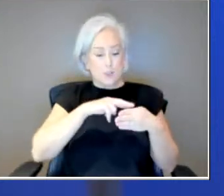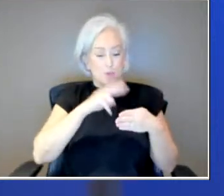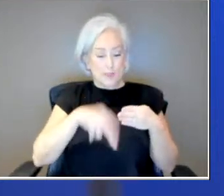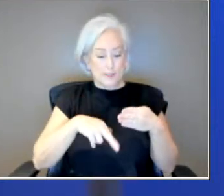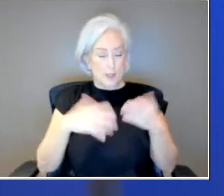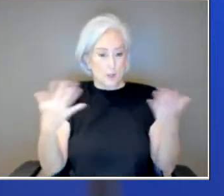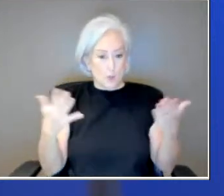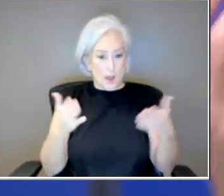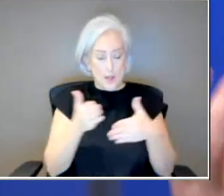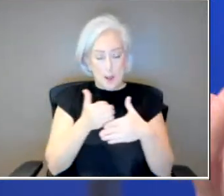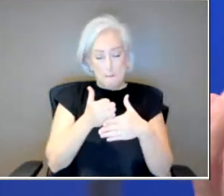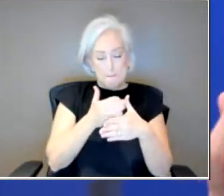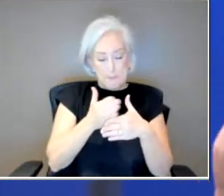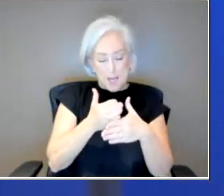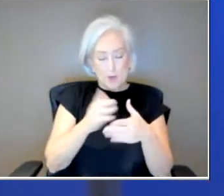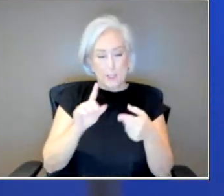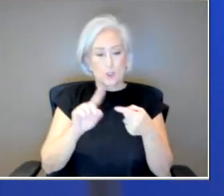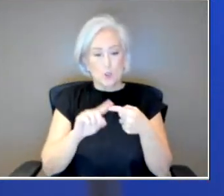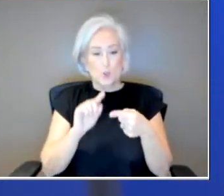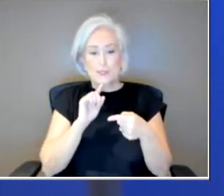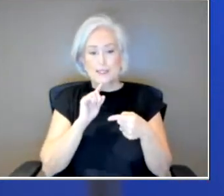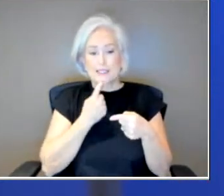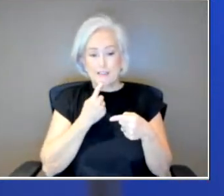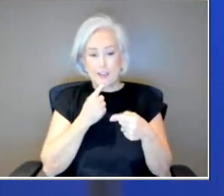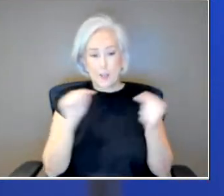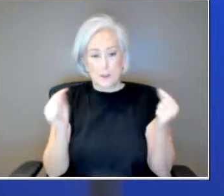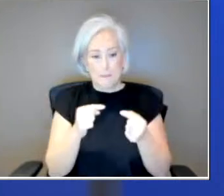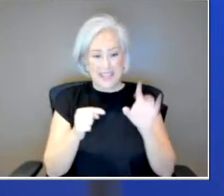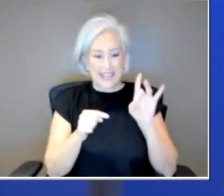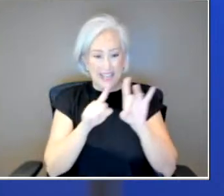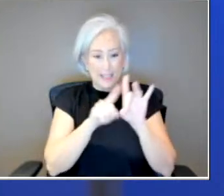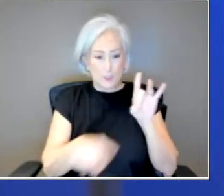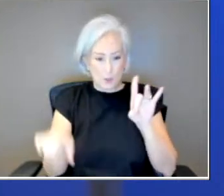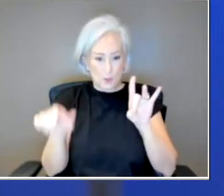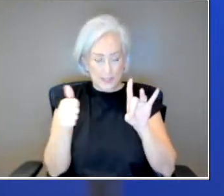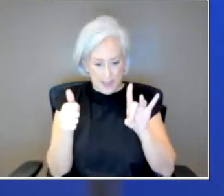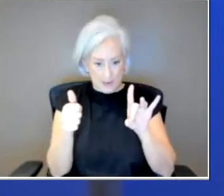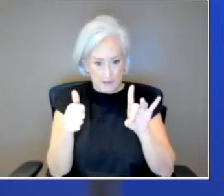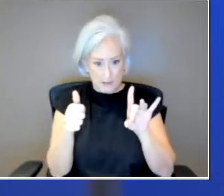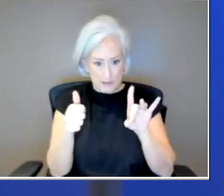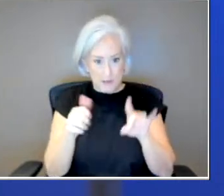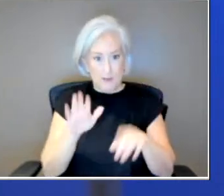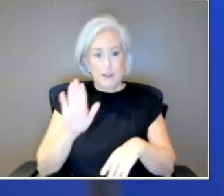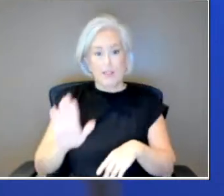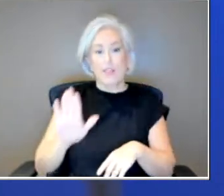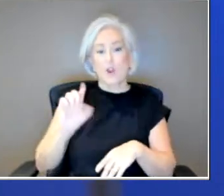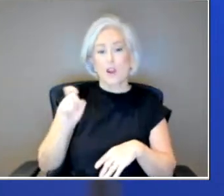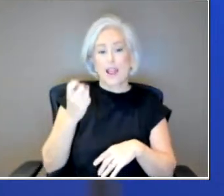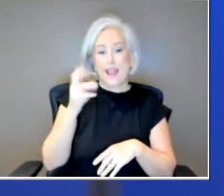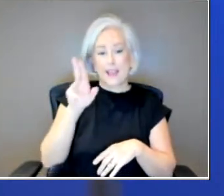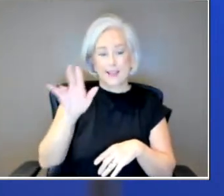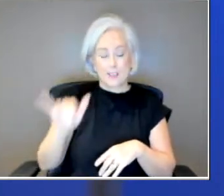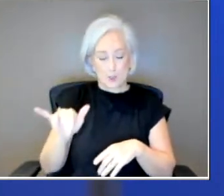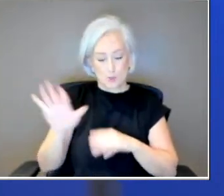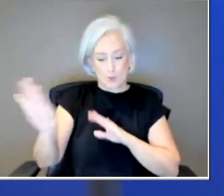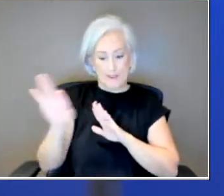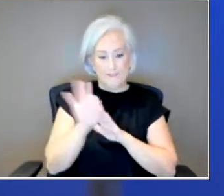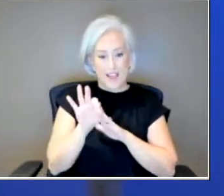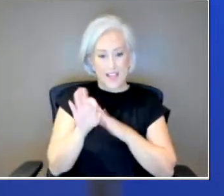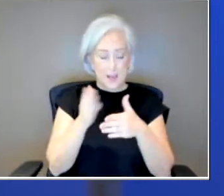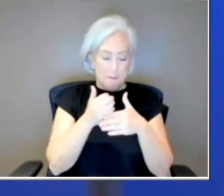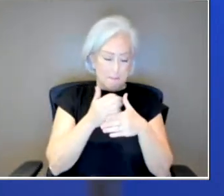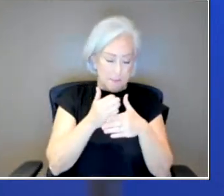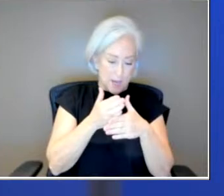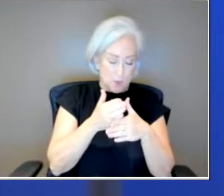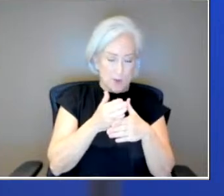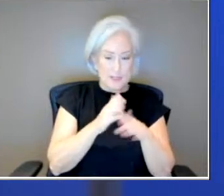moderate to severe pain, so 8 out of 10 on a pain scale. But their x-ray findings are moderate or mild on